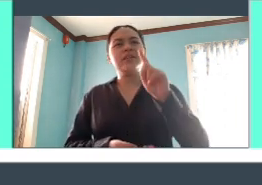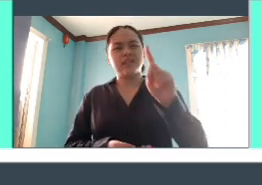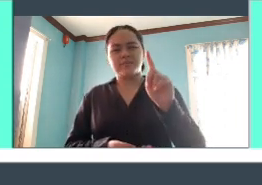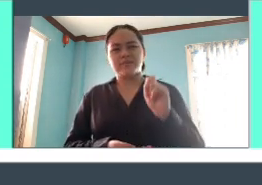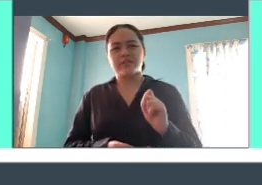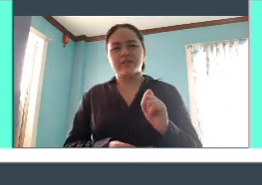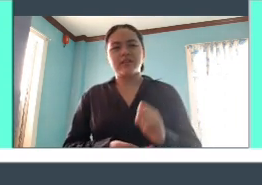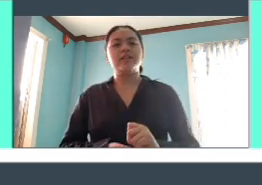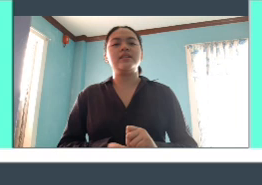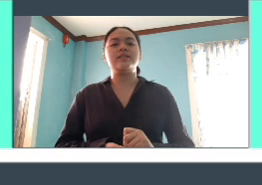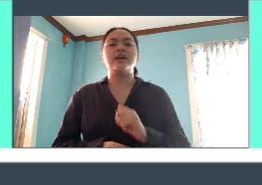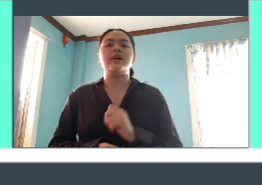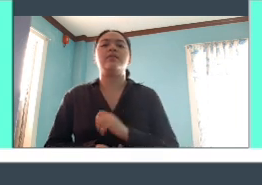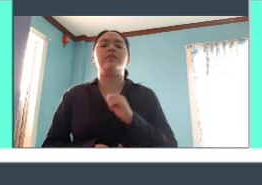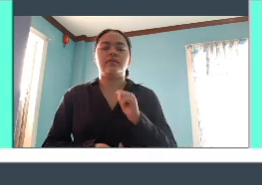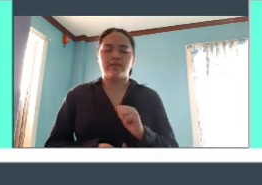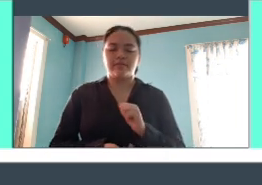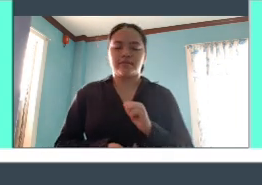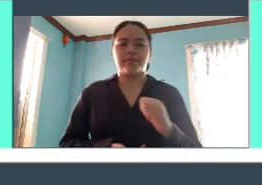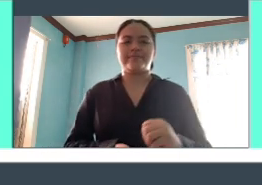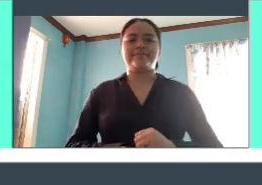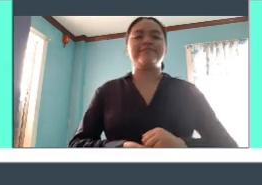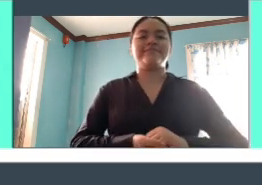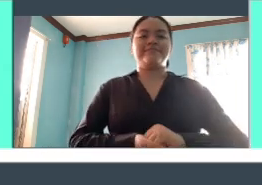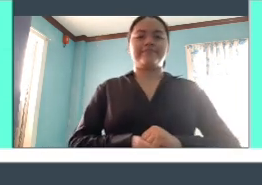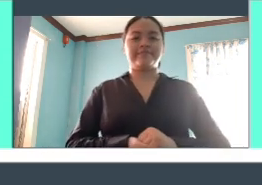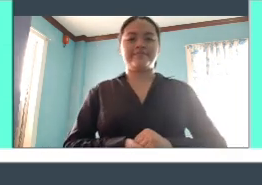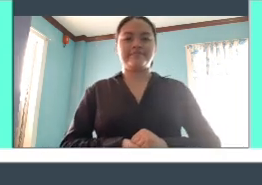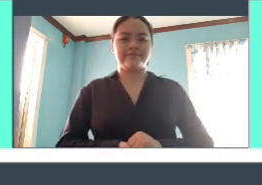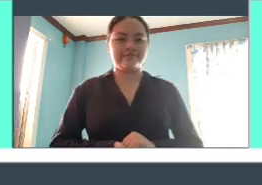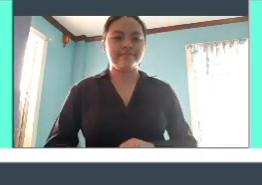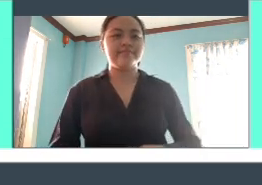One example for this is the conifer.